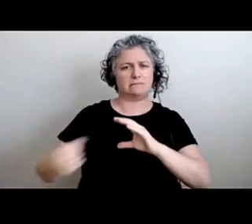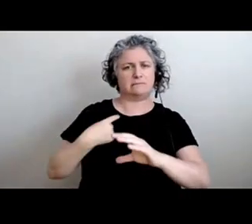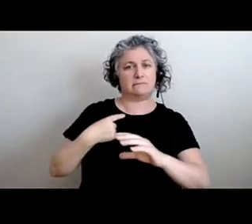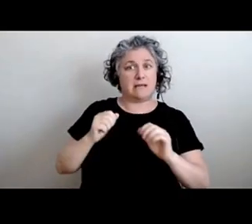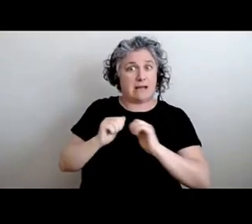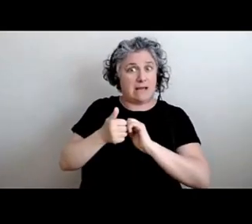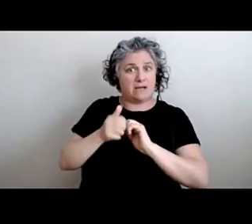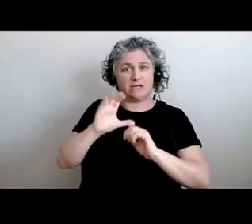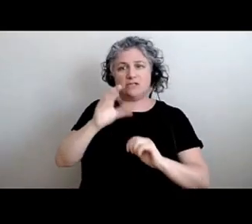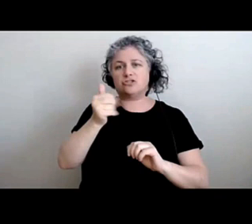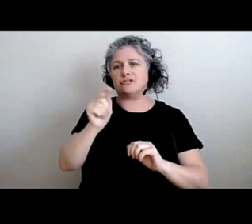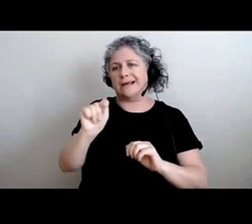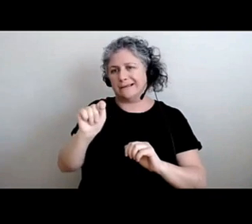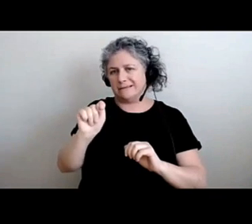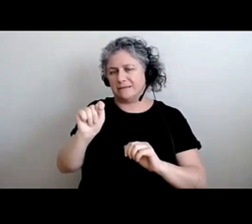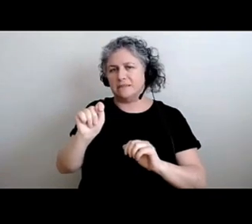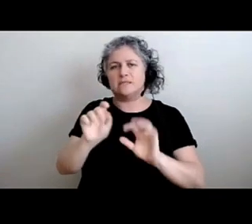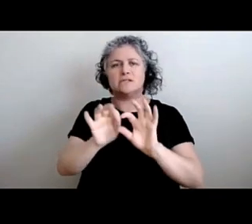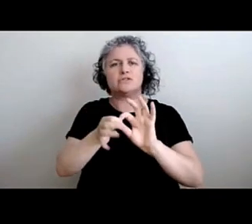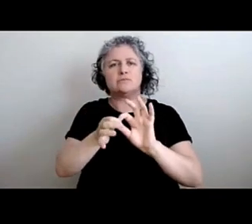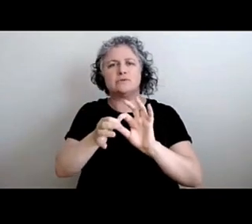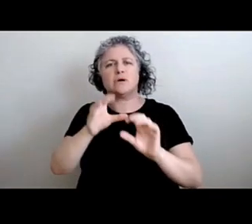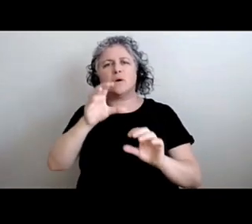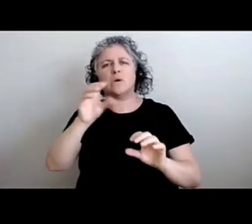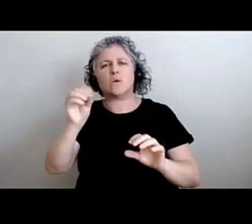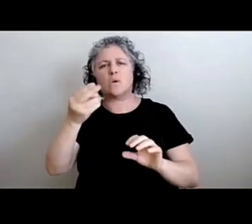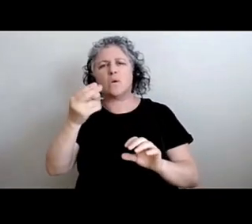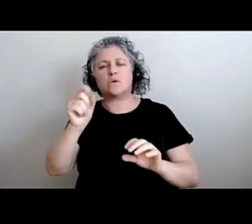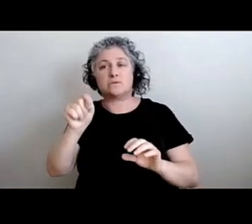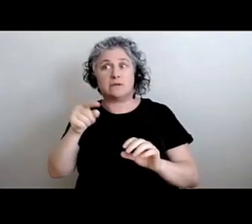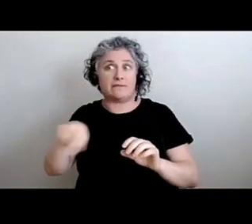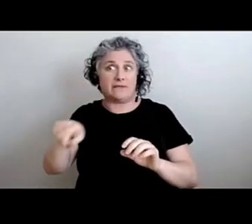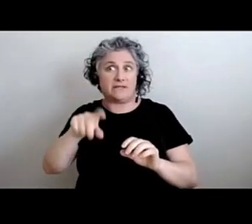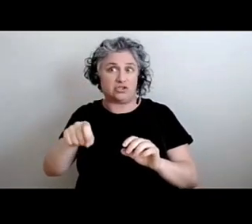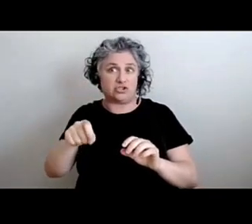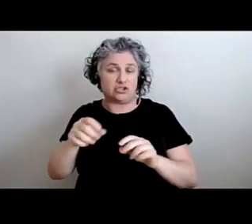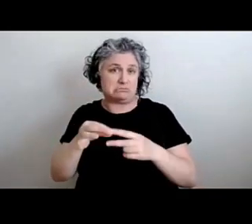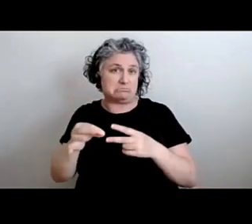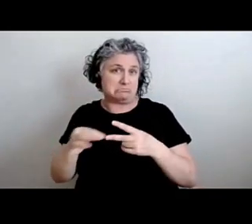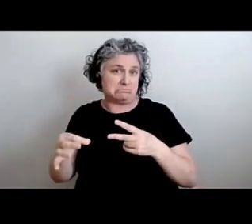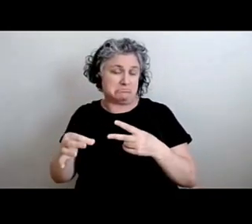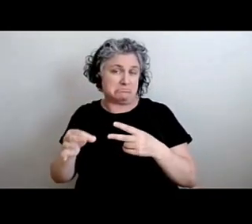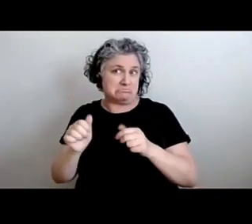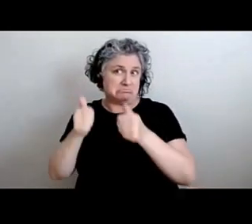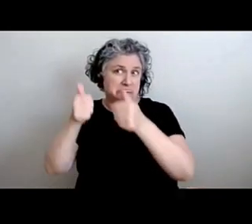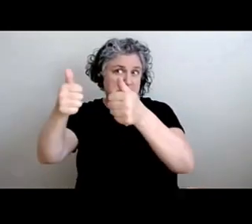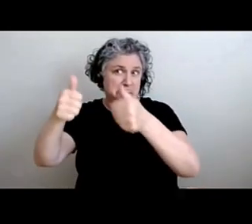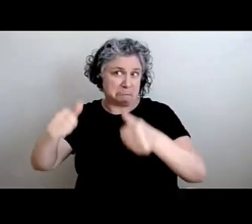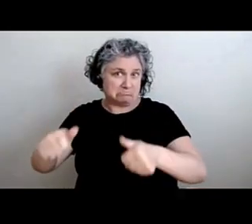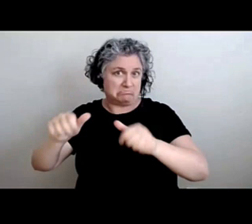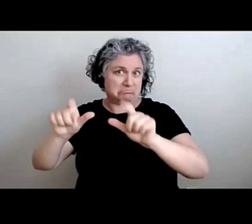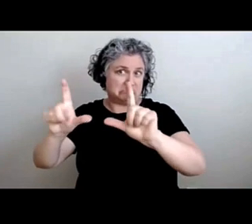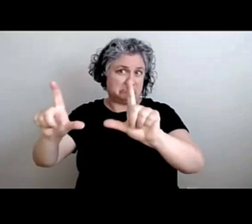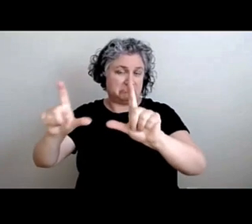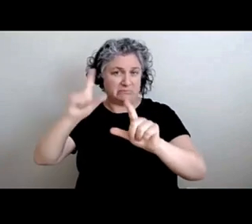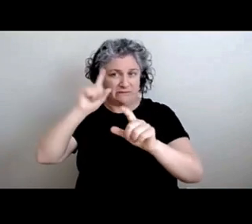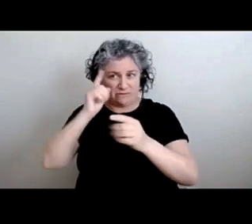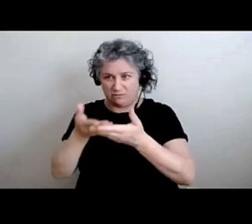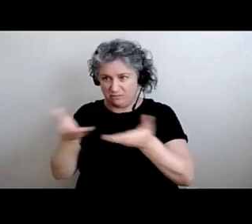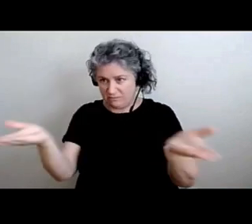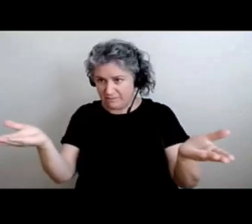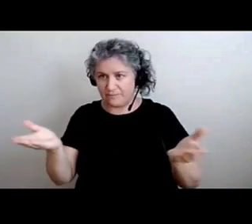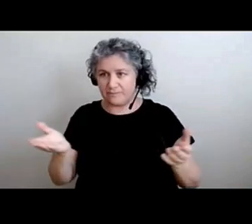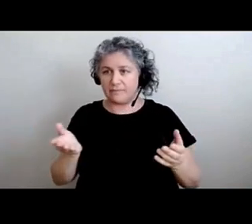that. Our interpreters are co-hosts, so they should also be able to do that if that's needed for our participants, but it's something we have